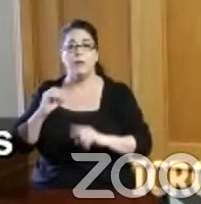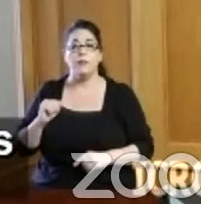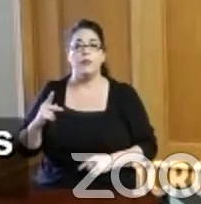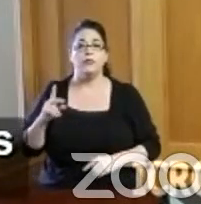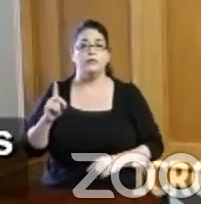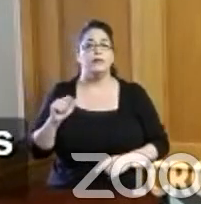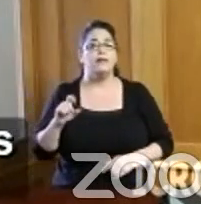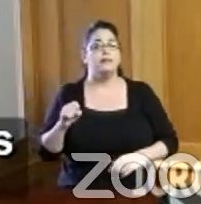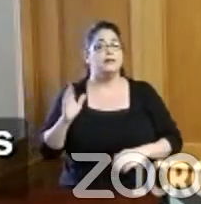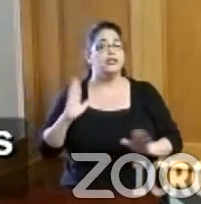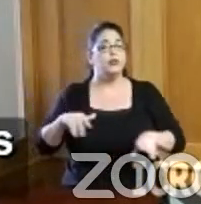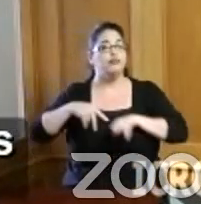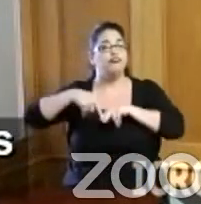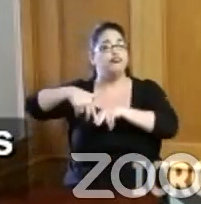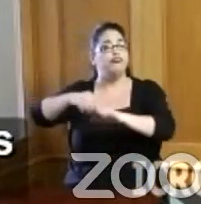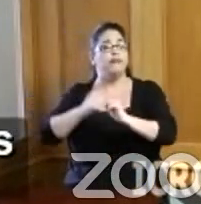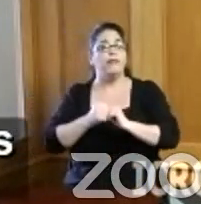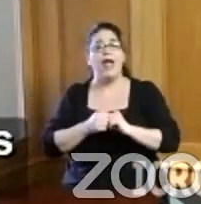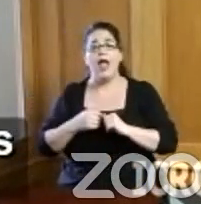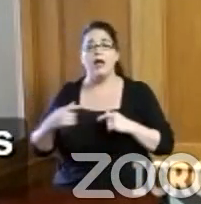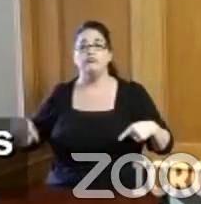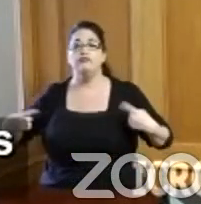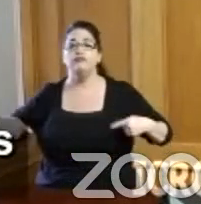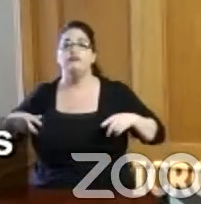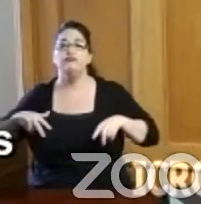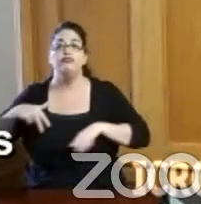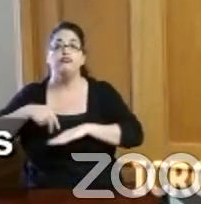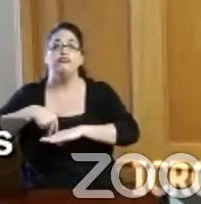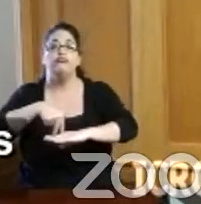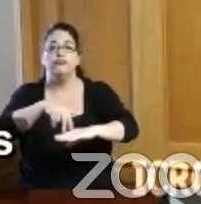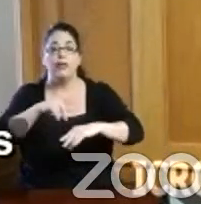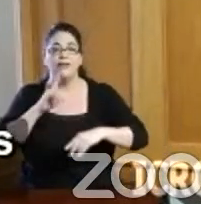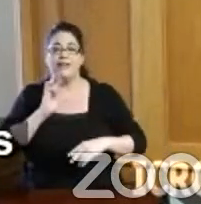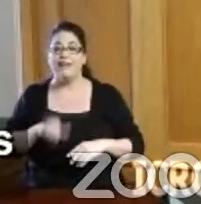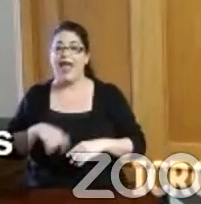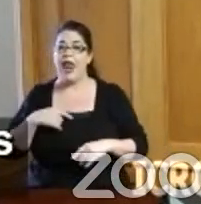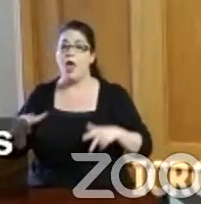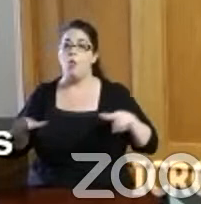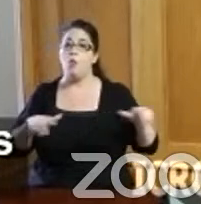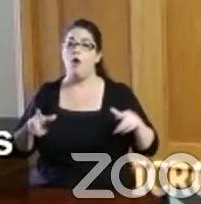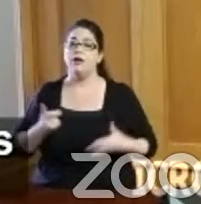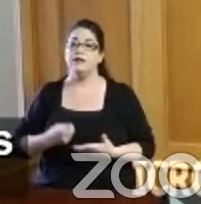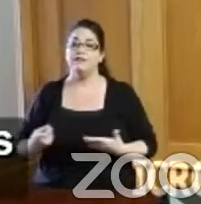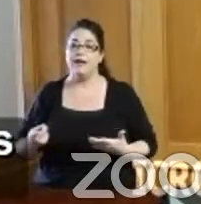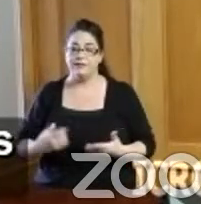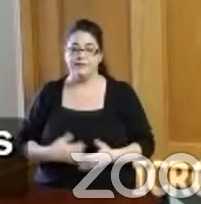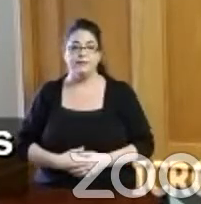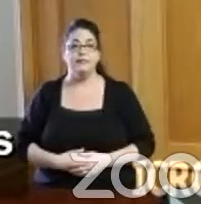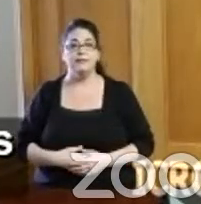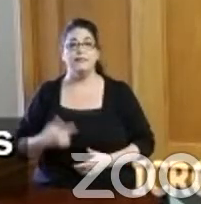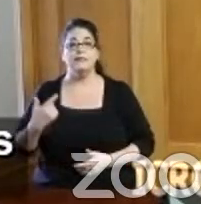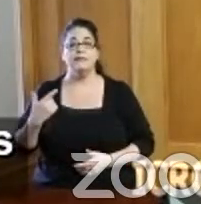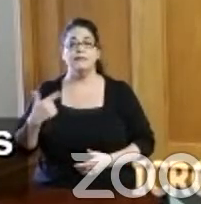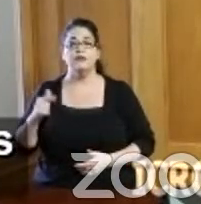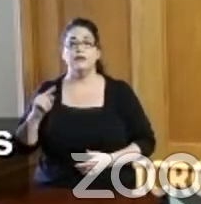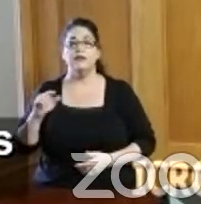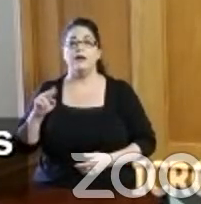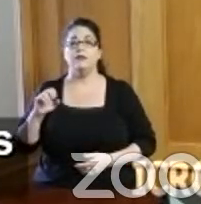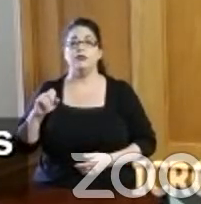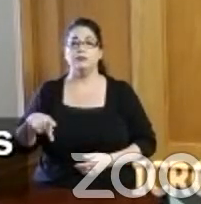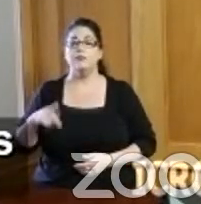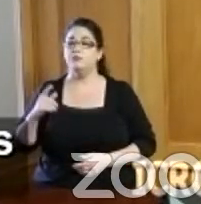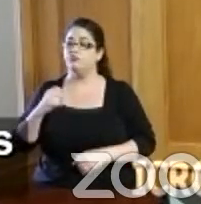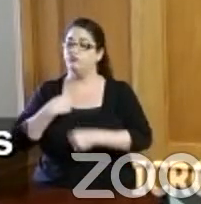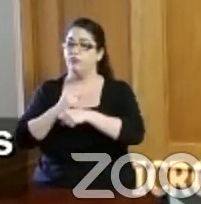children on skateboards, scooters, and hoverboards, inline skaters, handicapped people with walking devices. Green Township created a linear park